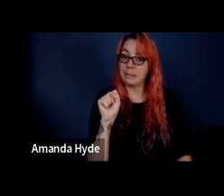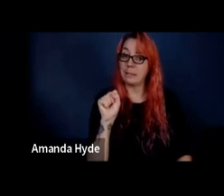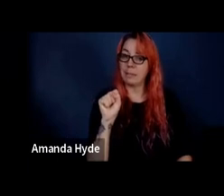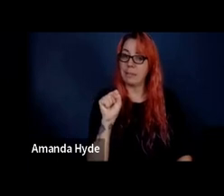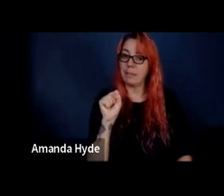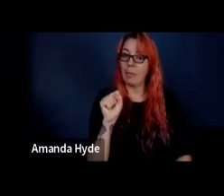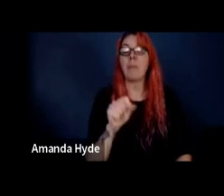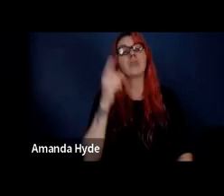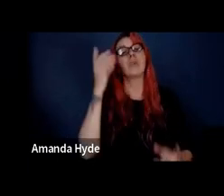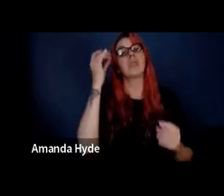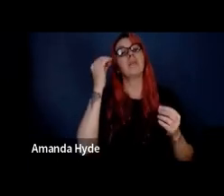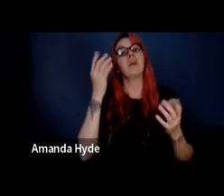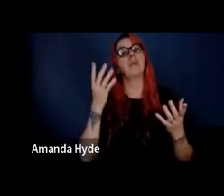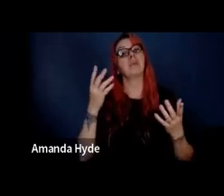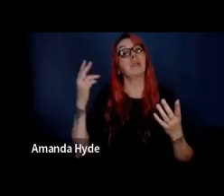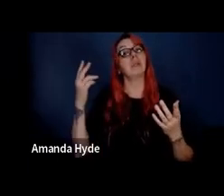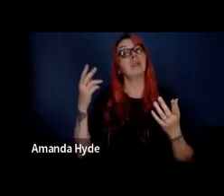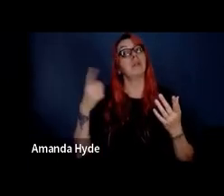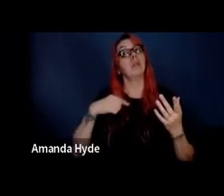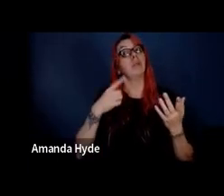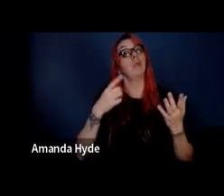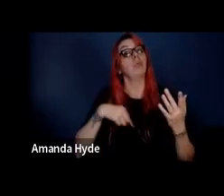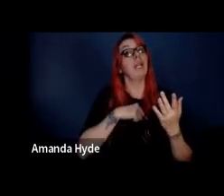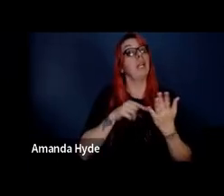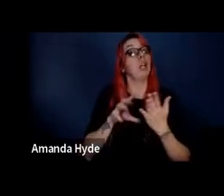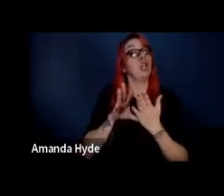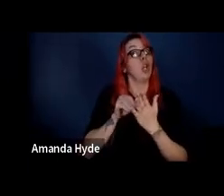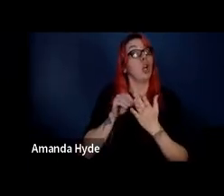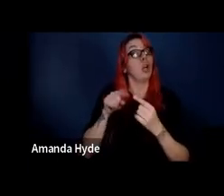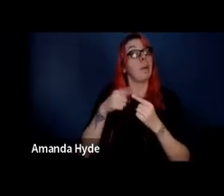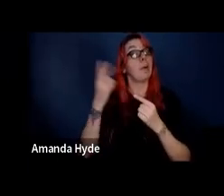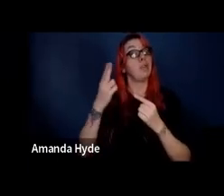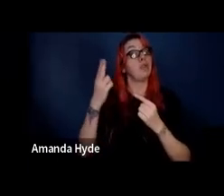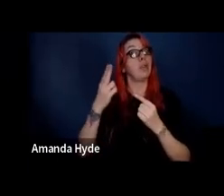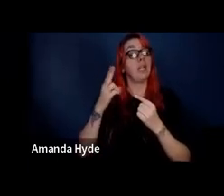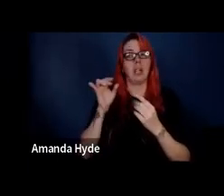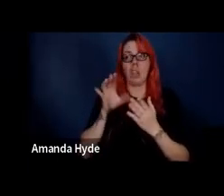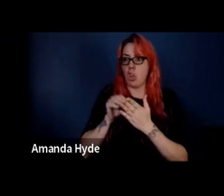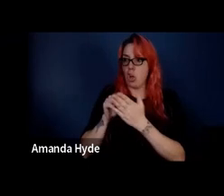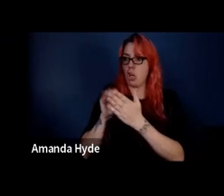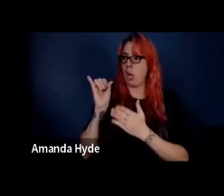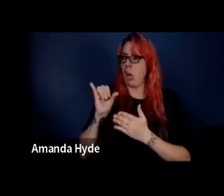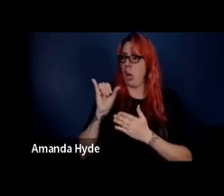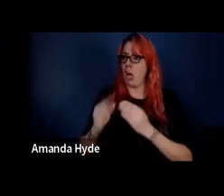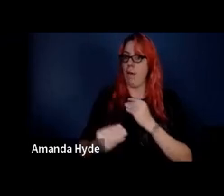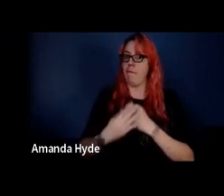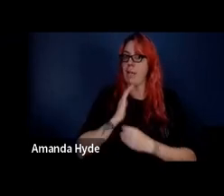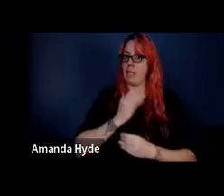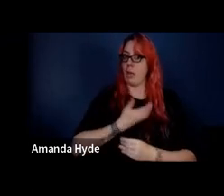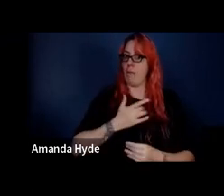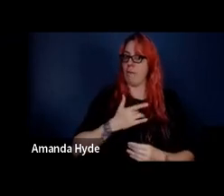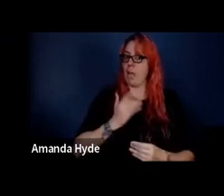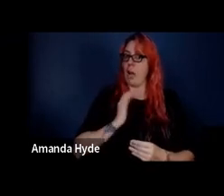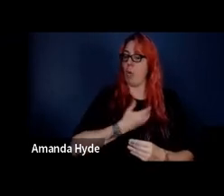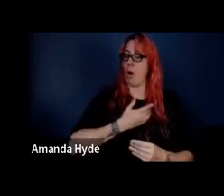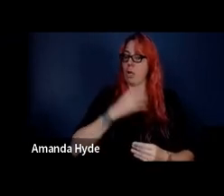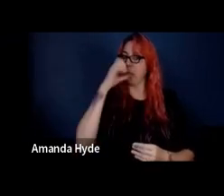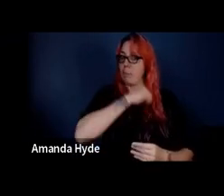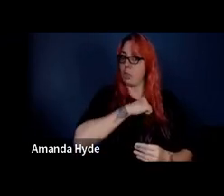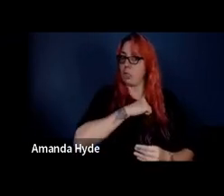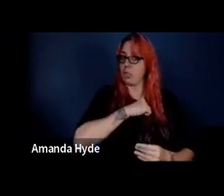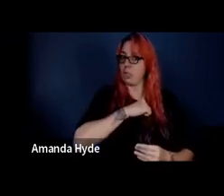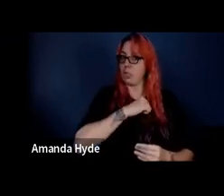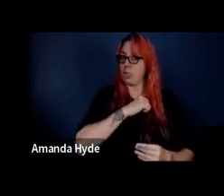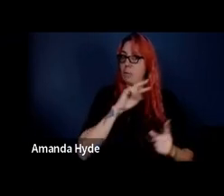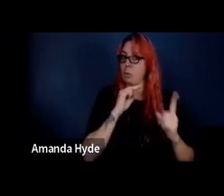really understand that might be impacting how people are understanding us and how we might also be understanding them and perceiving them as well, right?